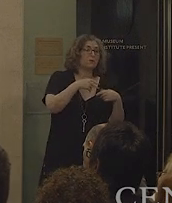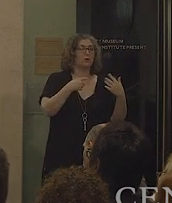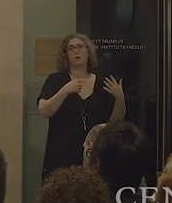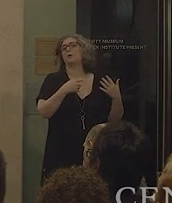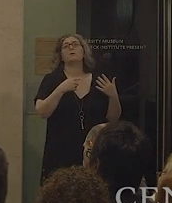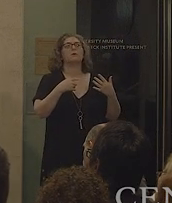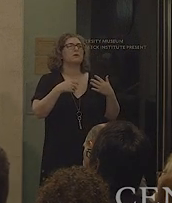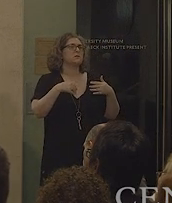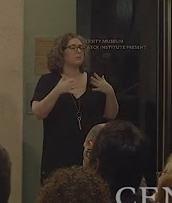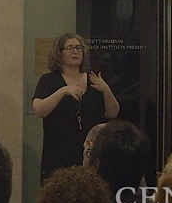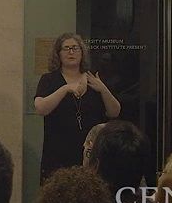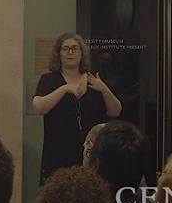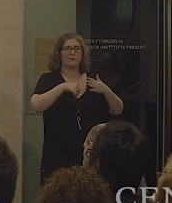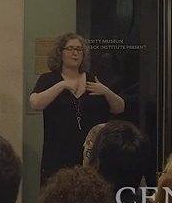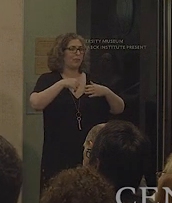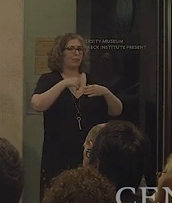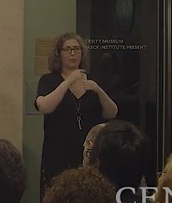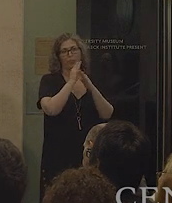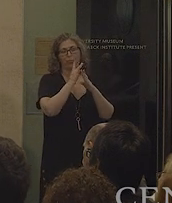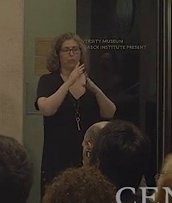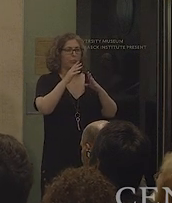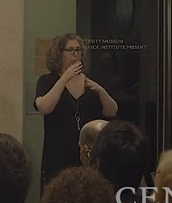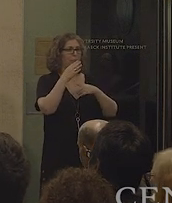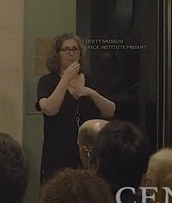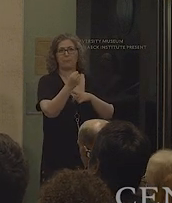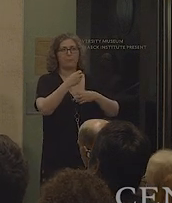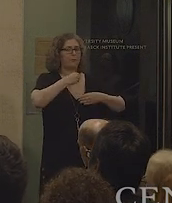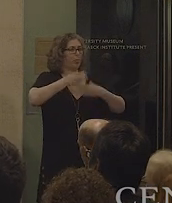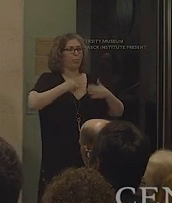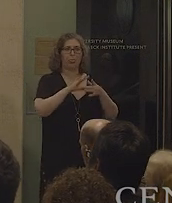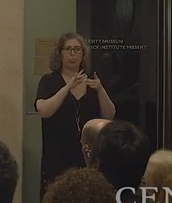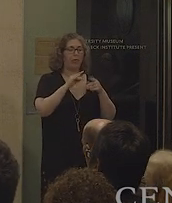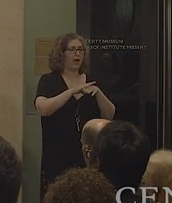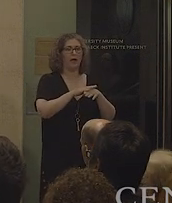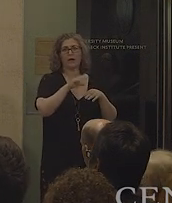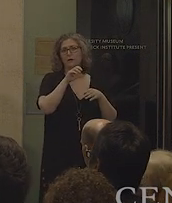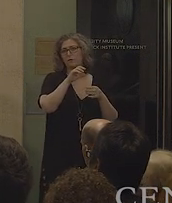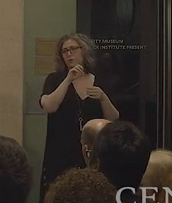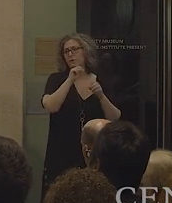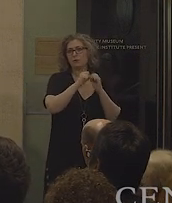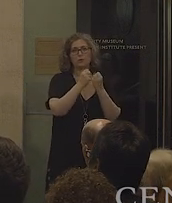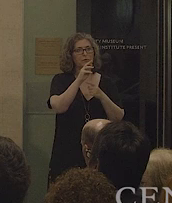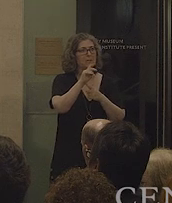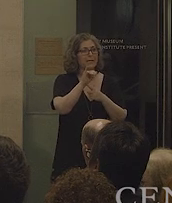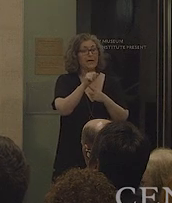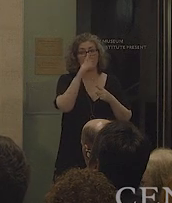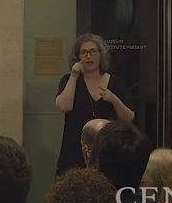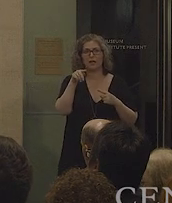crap and gibberish spewed out online and in social media. This kid in